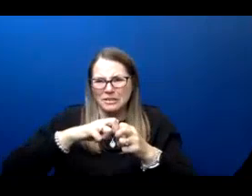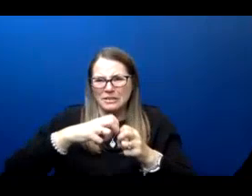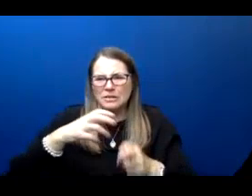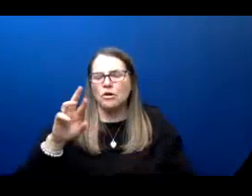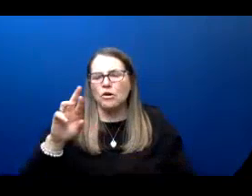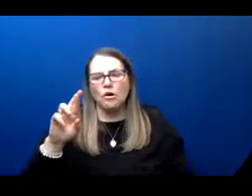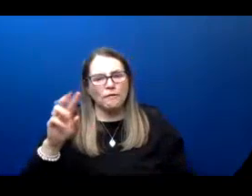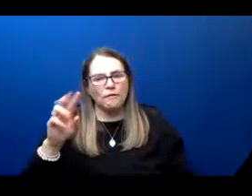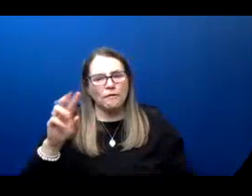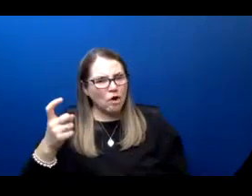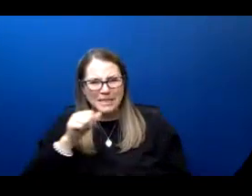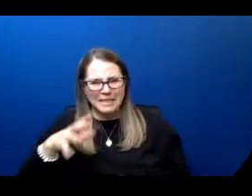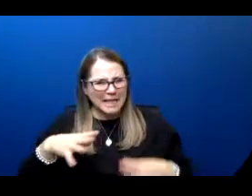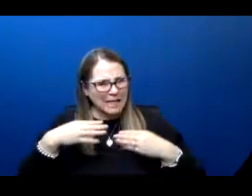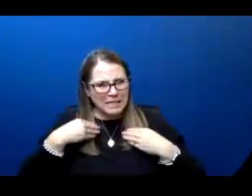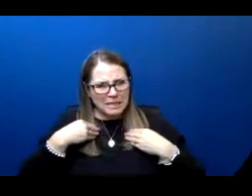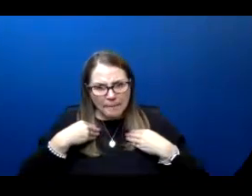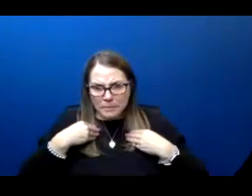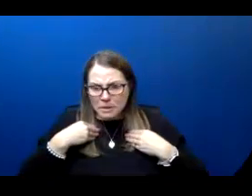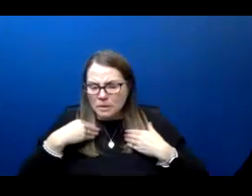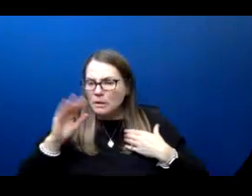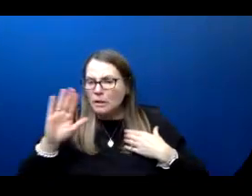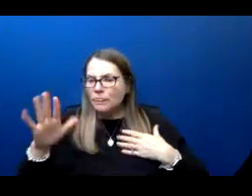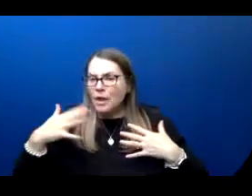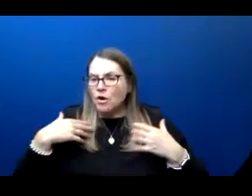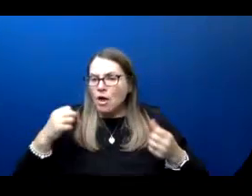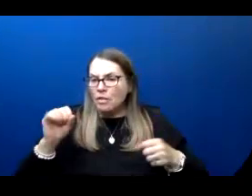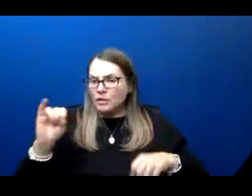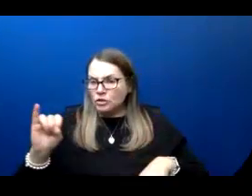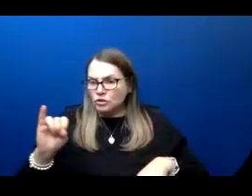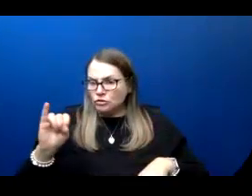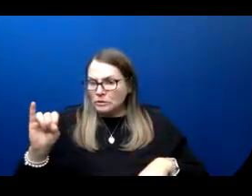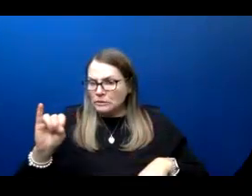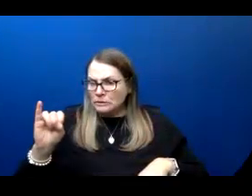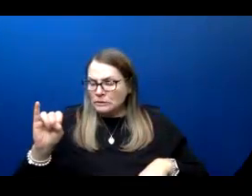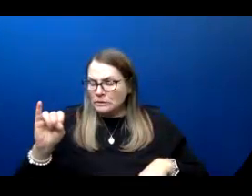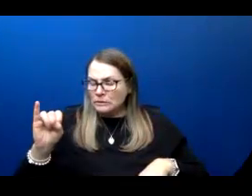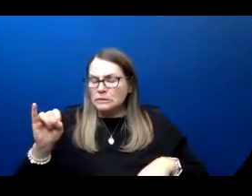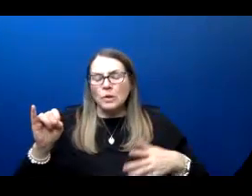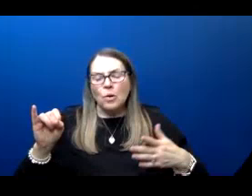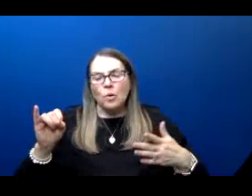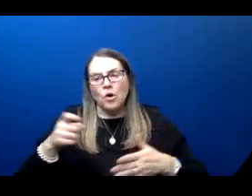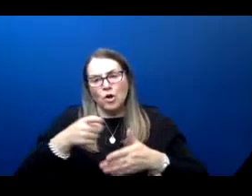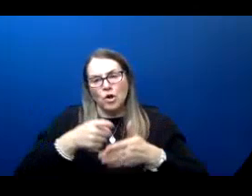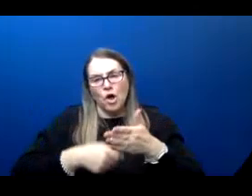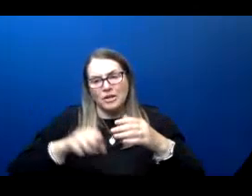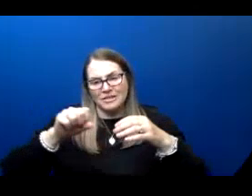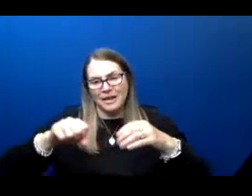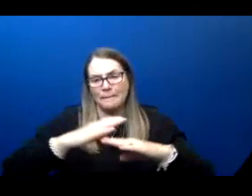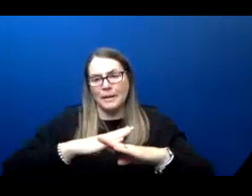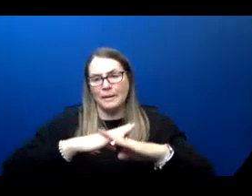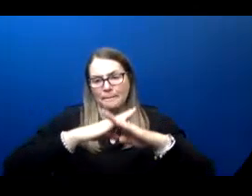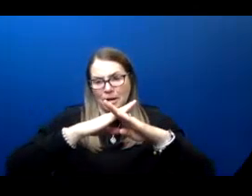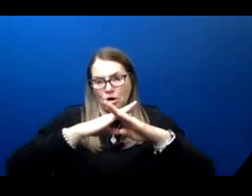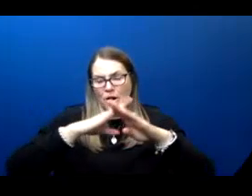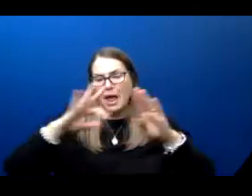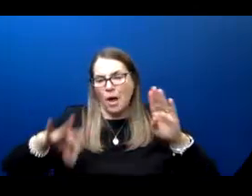their health insurance. So even if you have health insurance, cost can be a barrier, or out-of-pocket